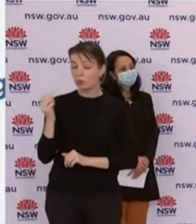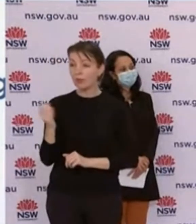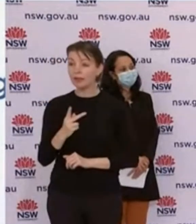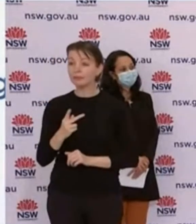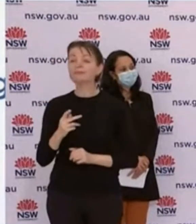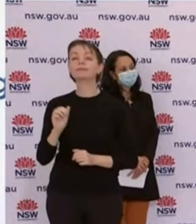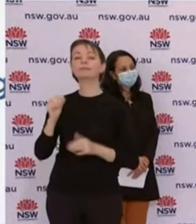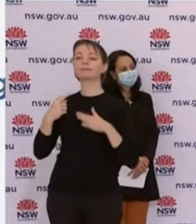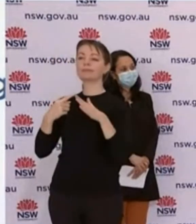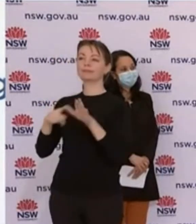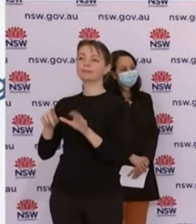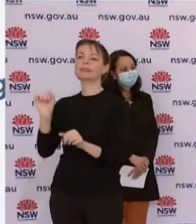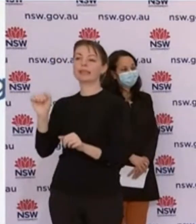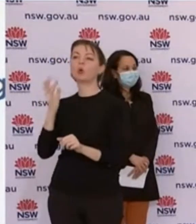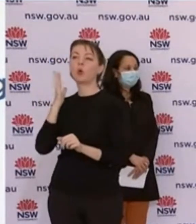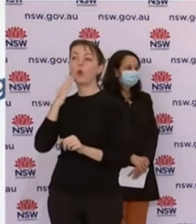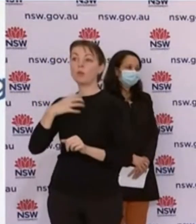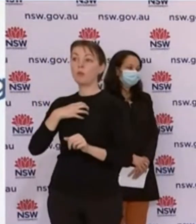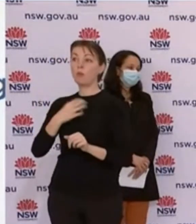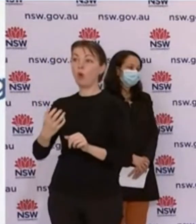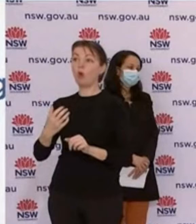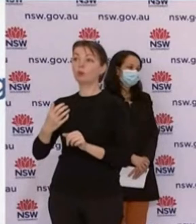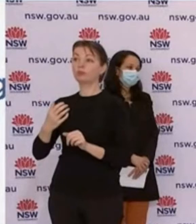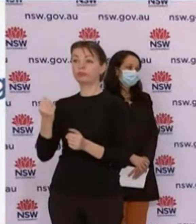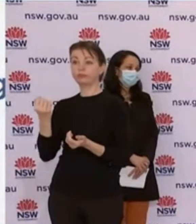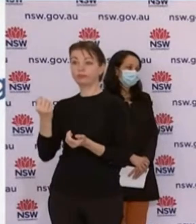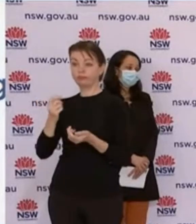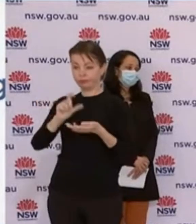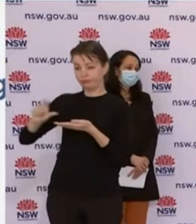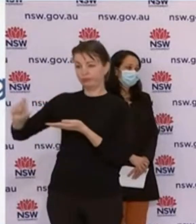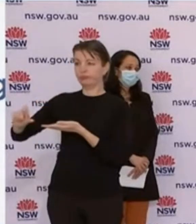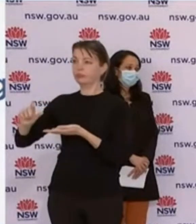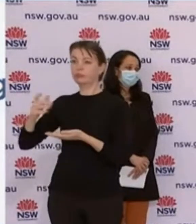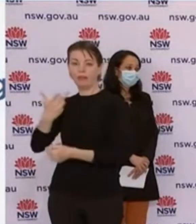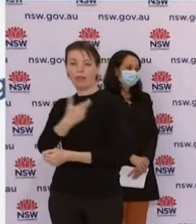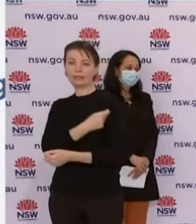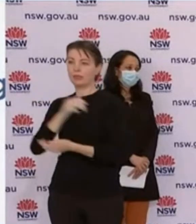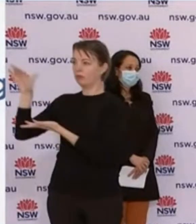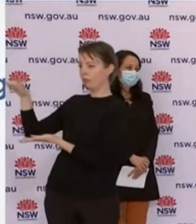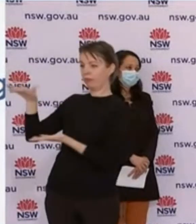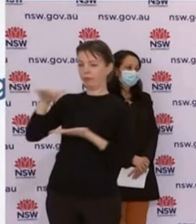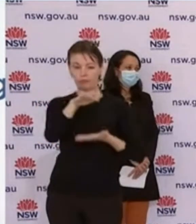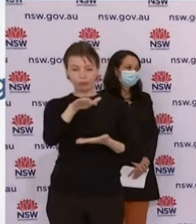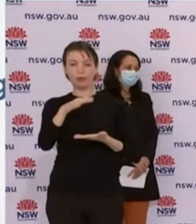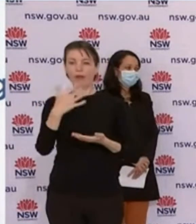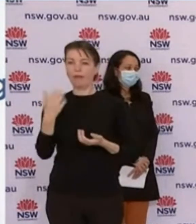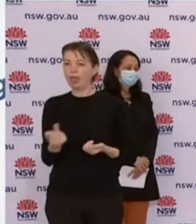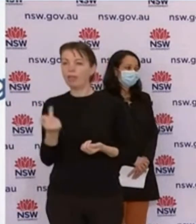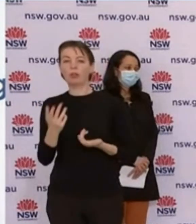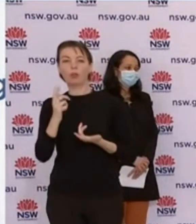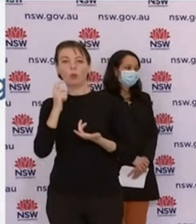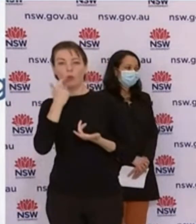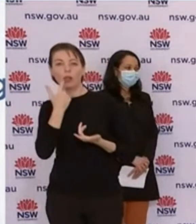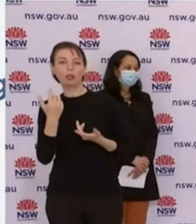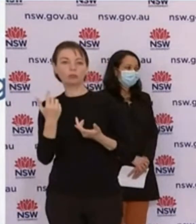around mid-September, once we have additional access to vaccine, we are considering how you might be able to do vaccinations within school